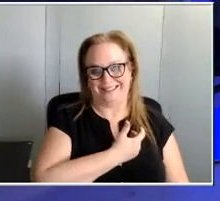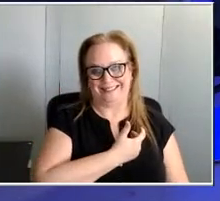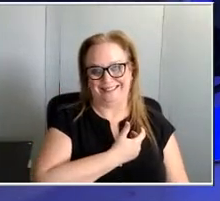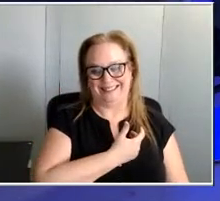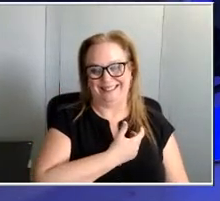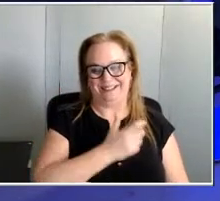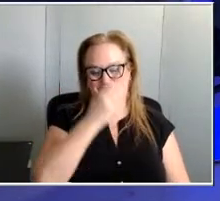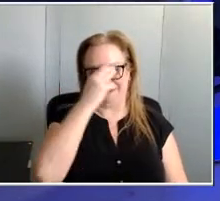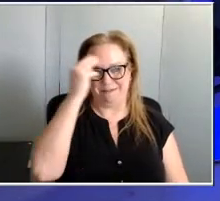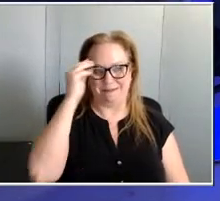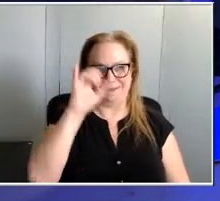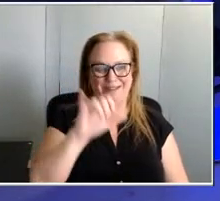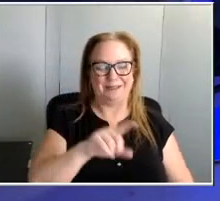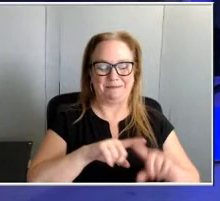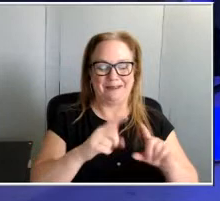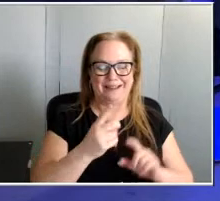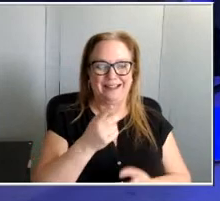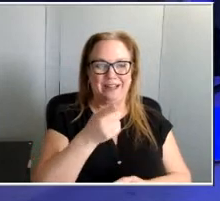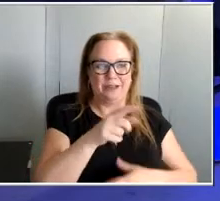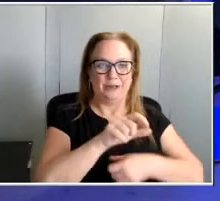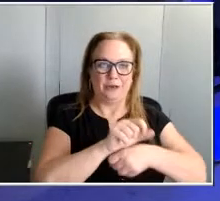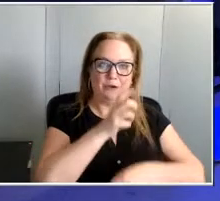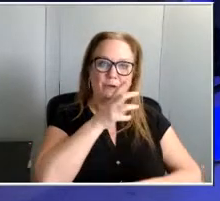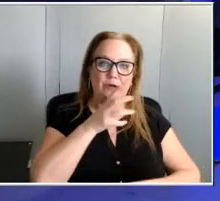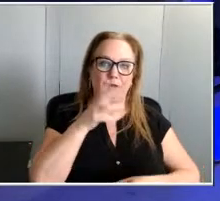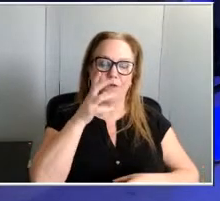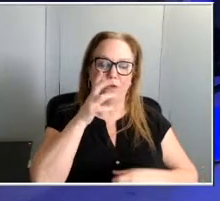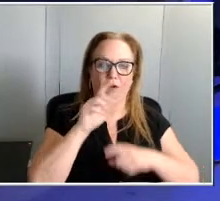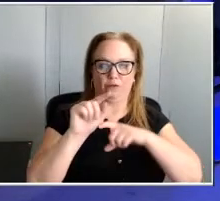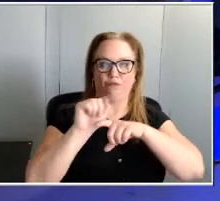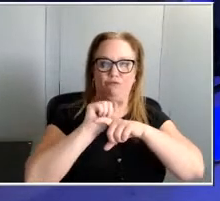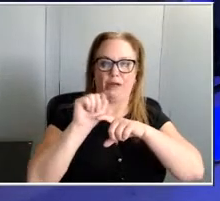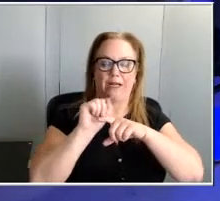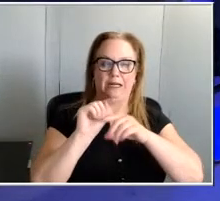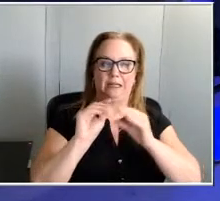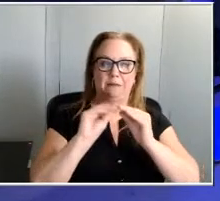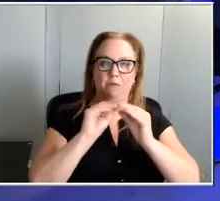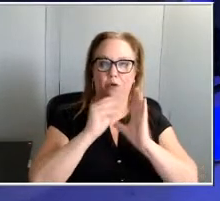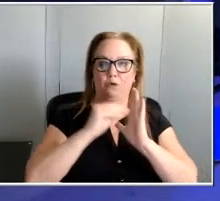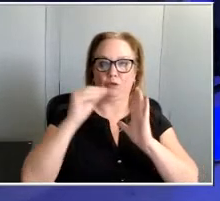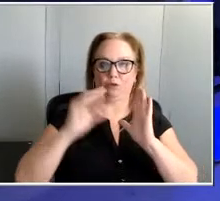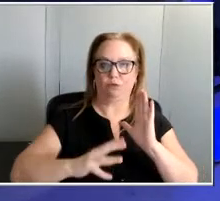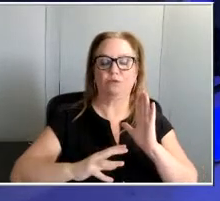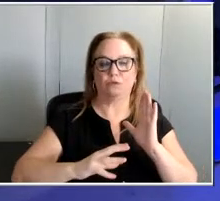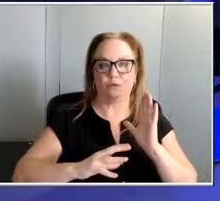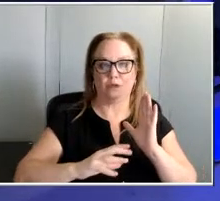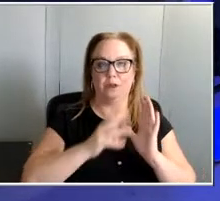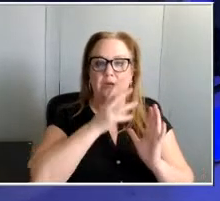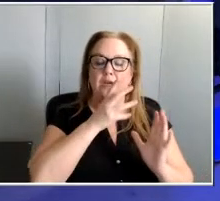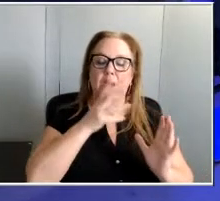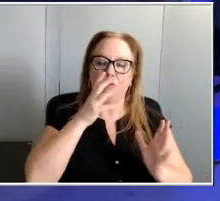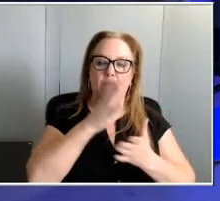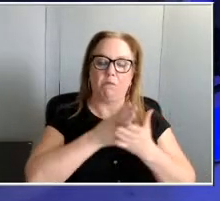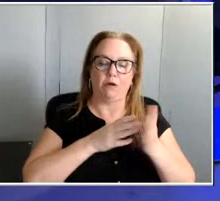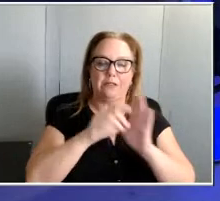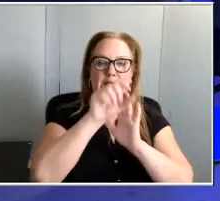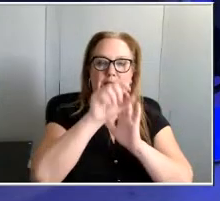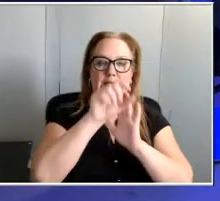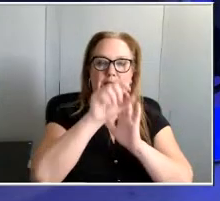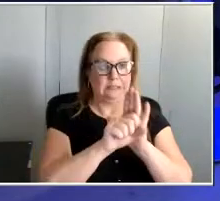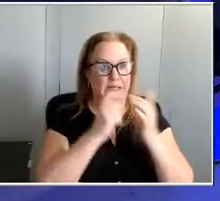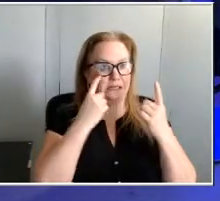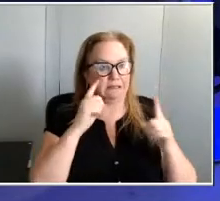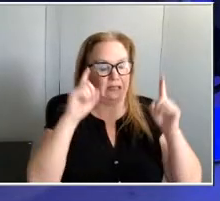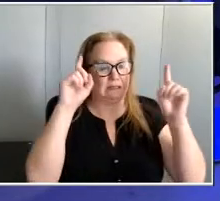now. But you've worked with these rural things for trying to get more students out into the rural aspects of the state. How successful were